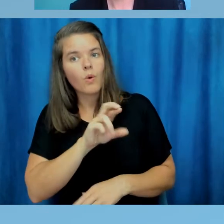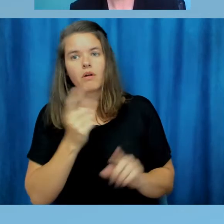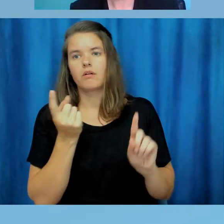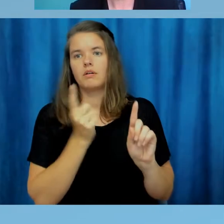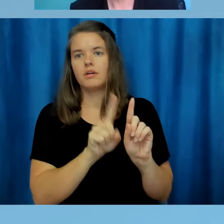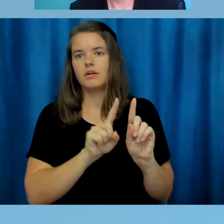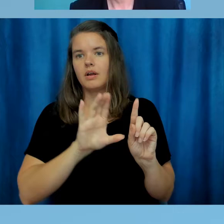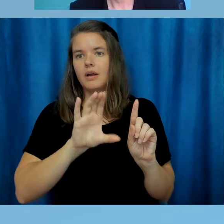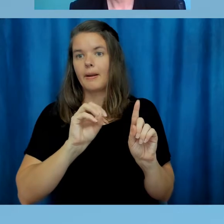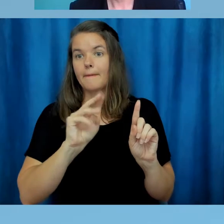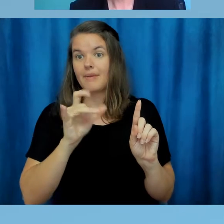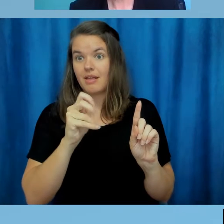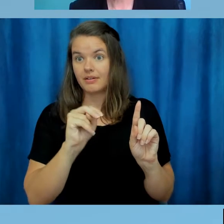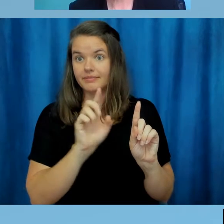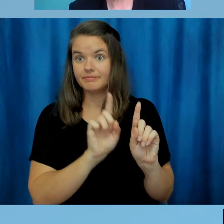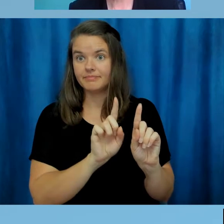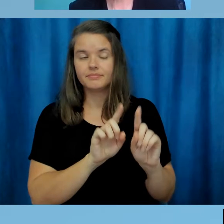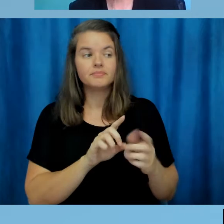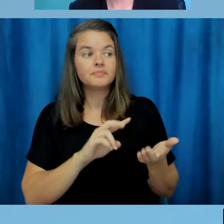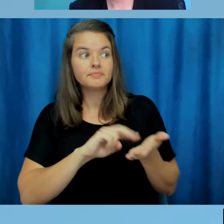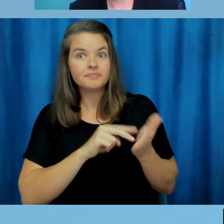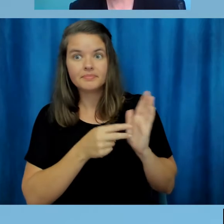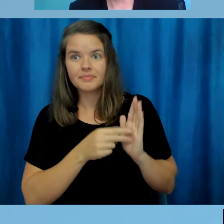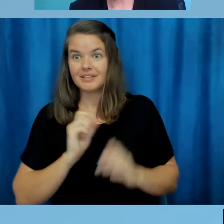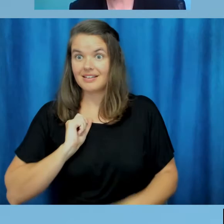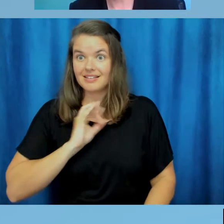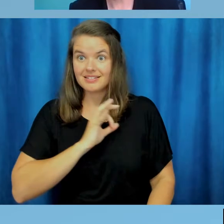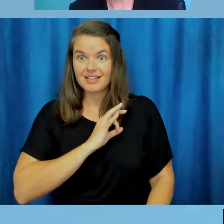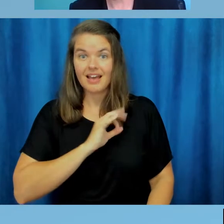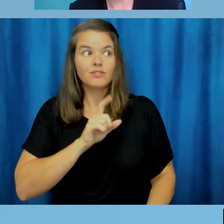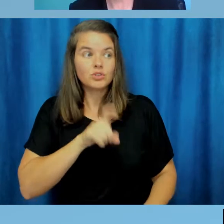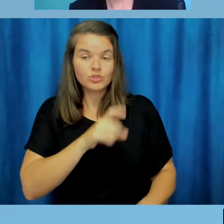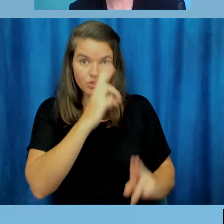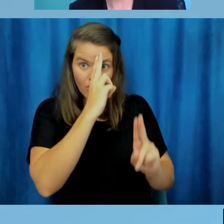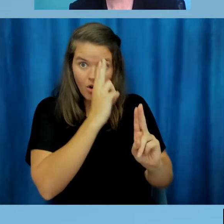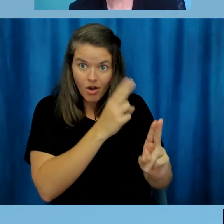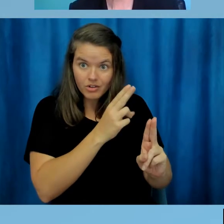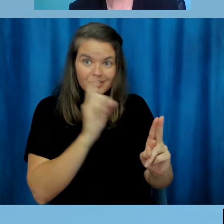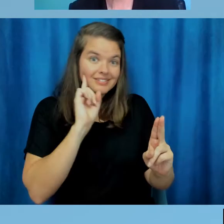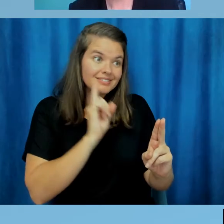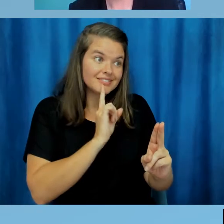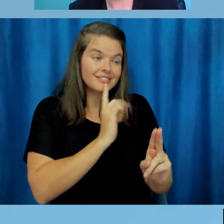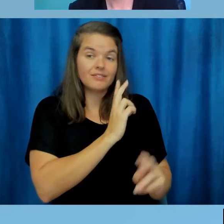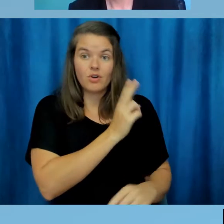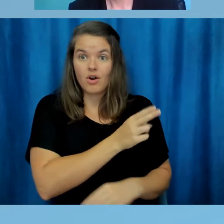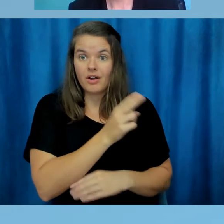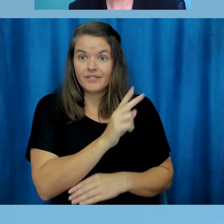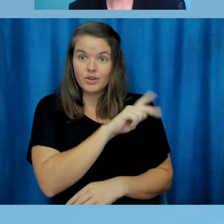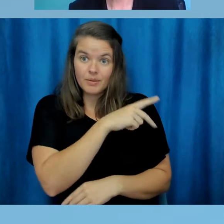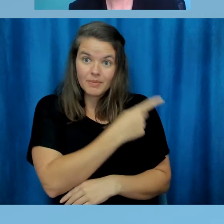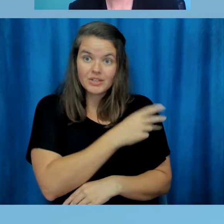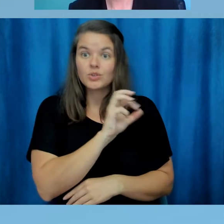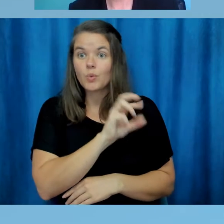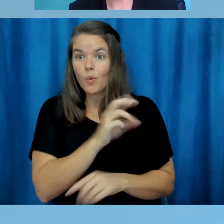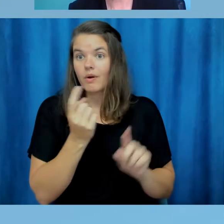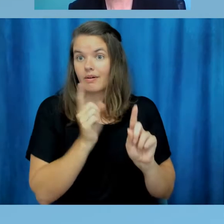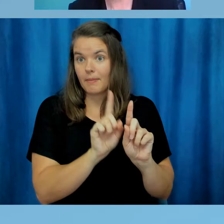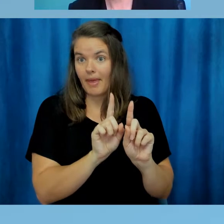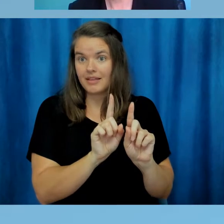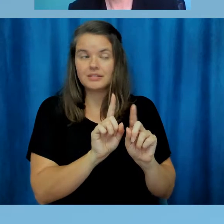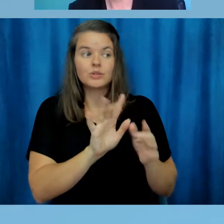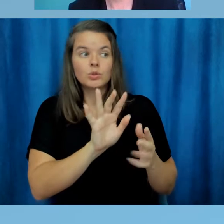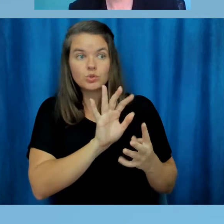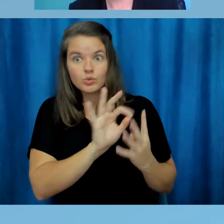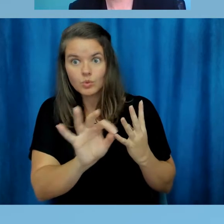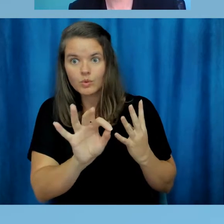companion. This means that staff should honor the deaf or hard of hearing patient's or companion's